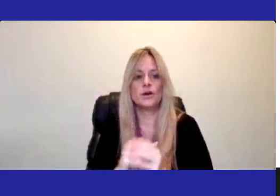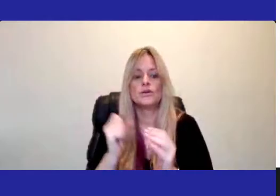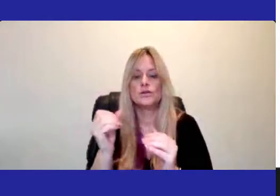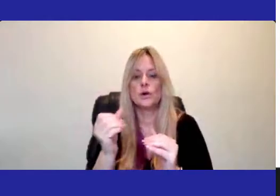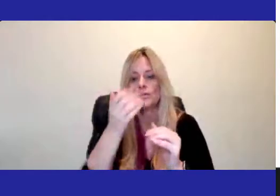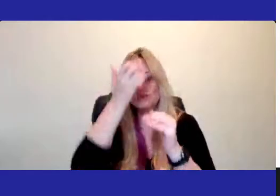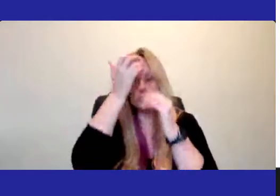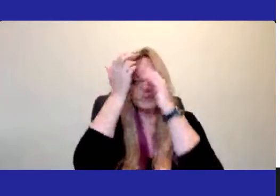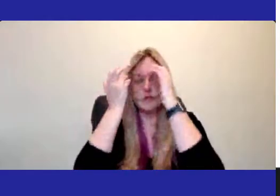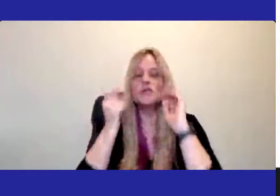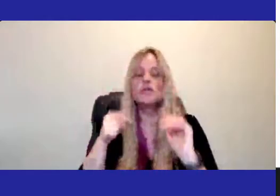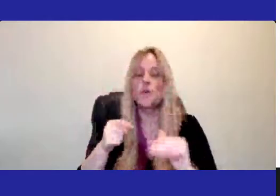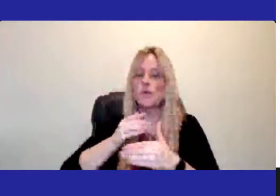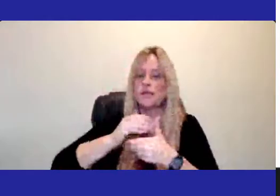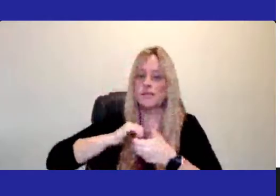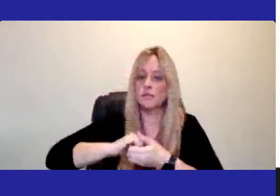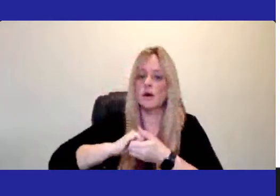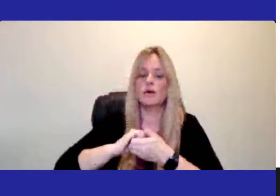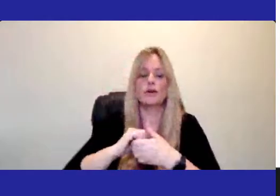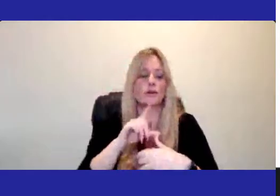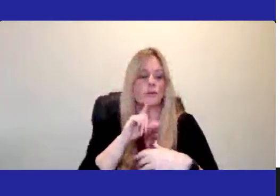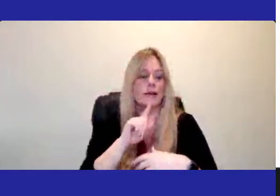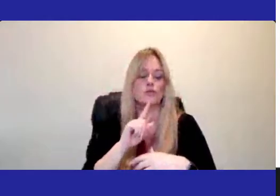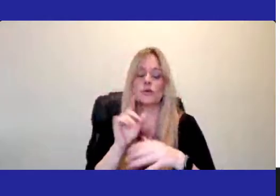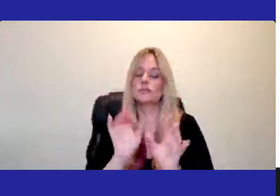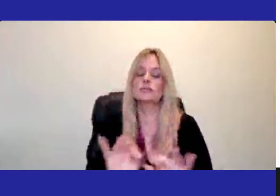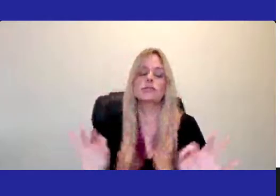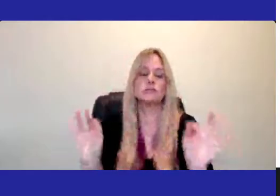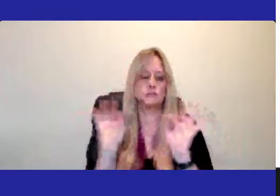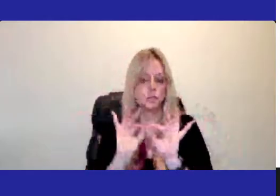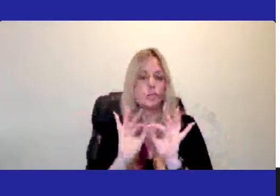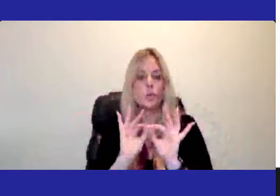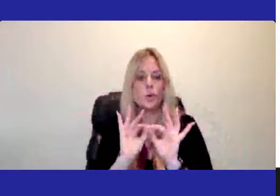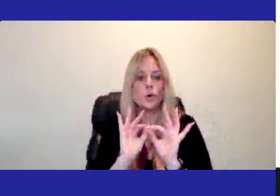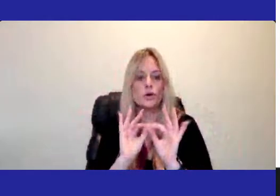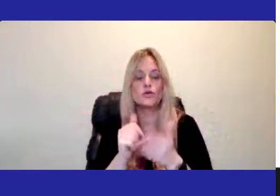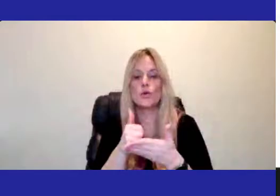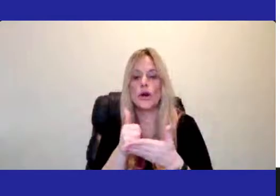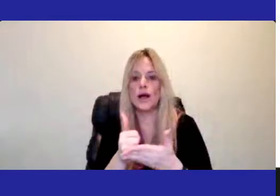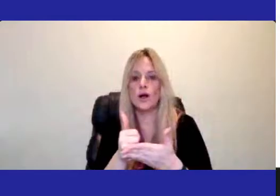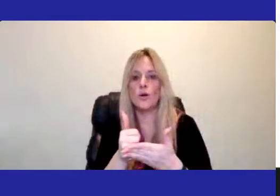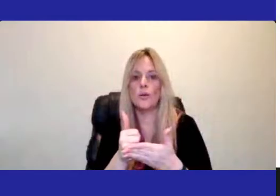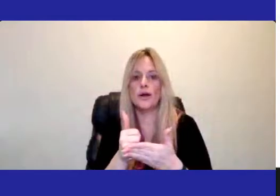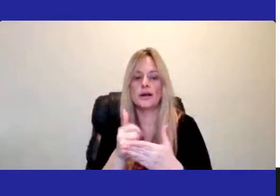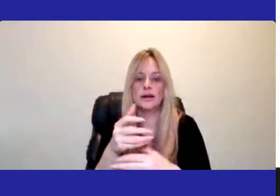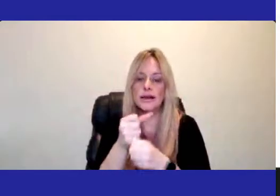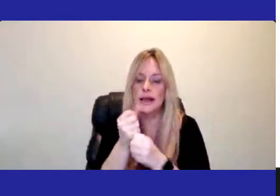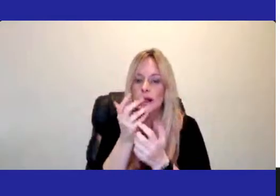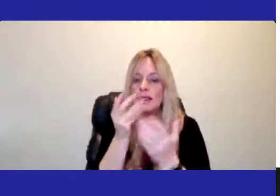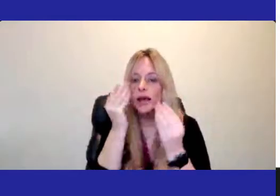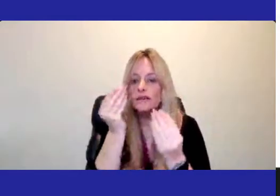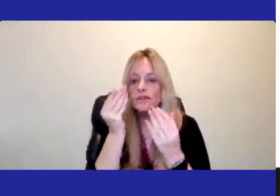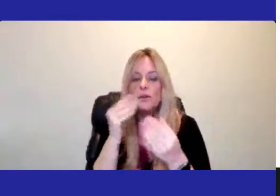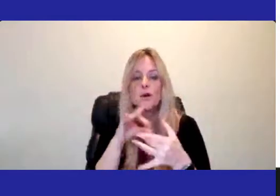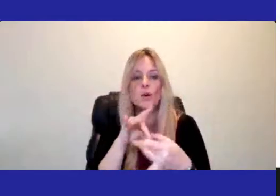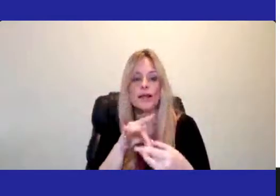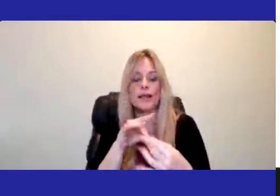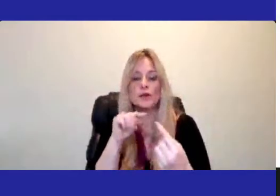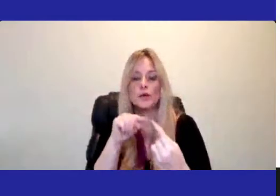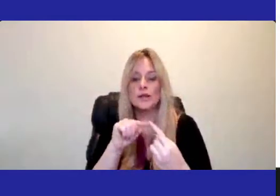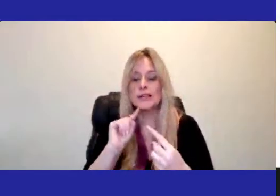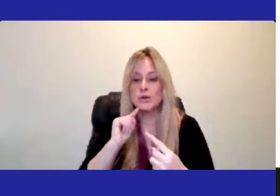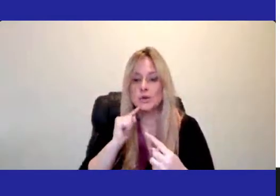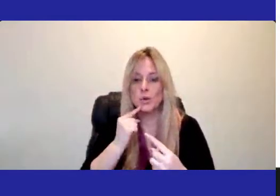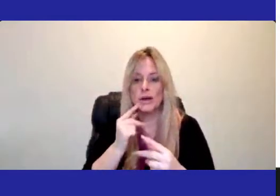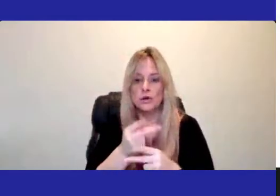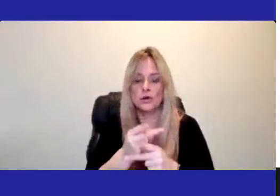This partnership has really been instrumental in unlocking a huge amount of information around these critical care